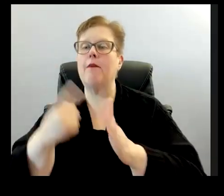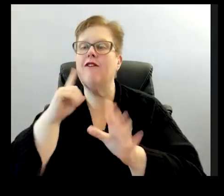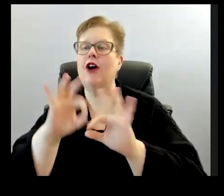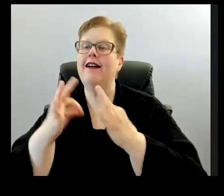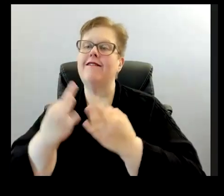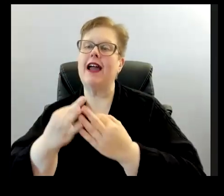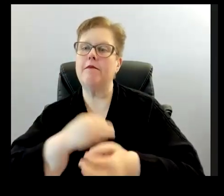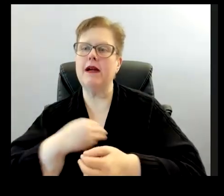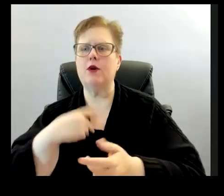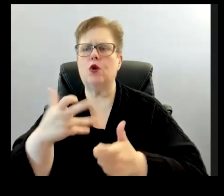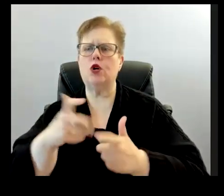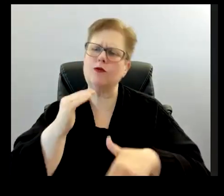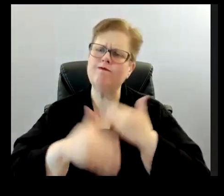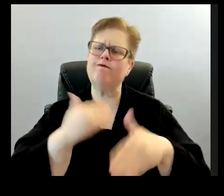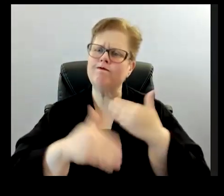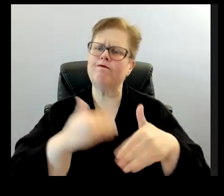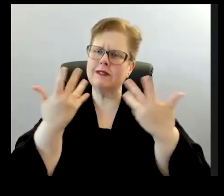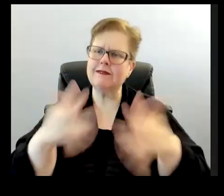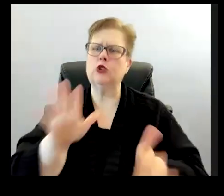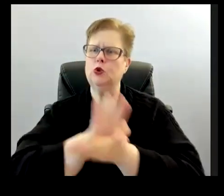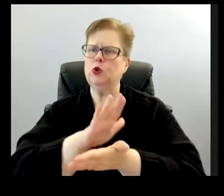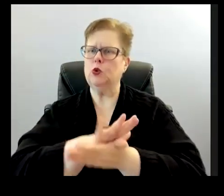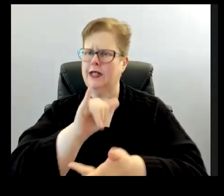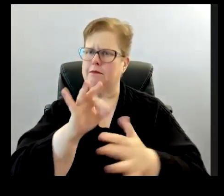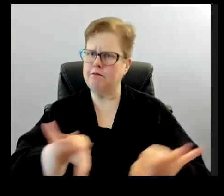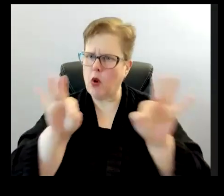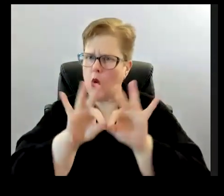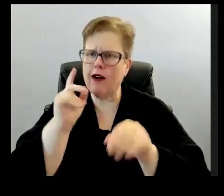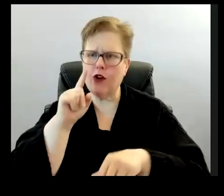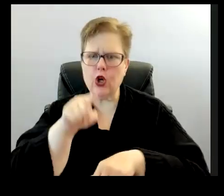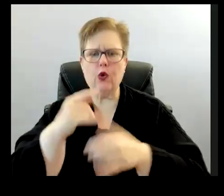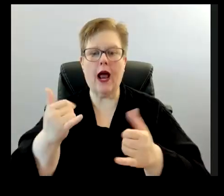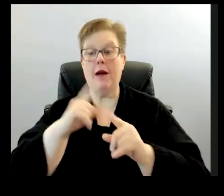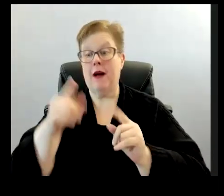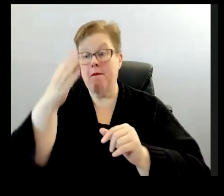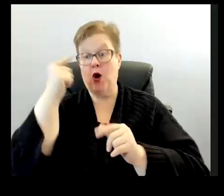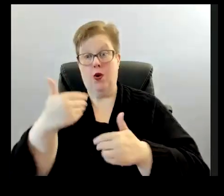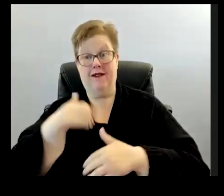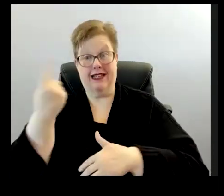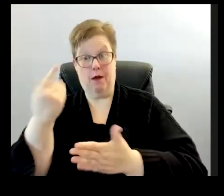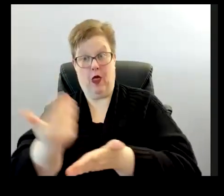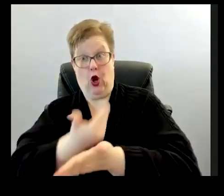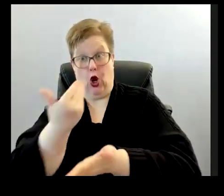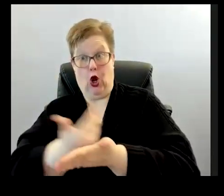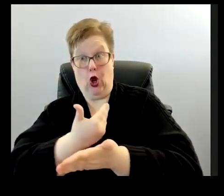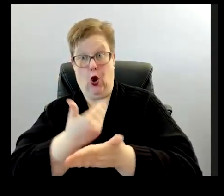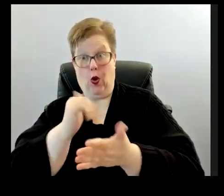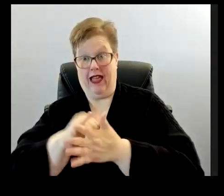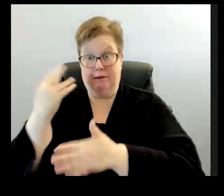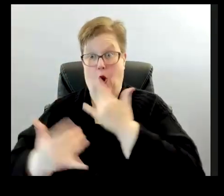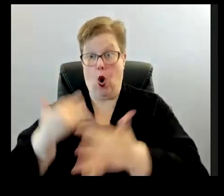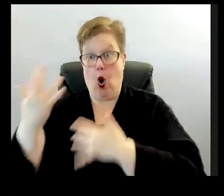And so really moving forward with school is super important to you right now. But because you have something new on a boil,